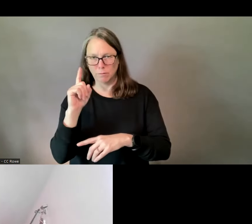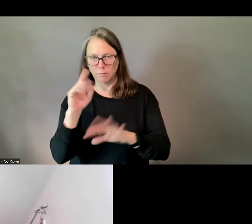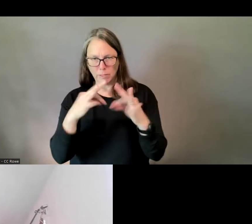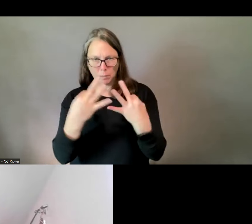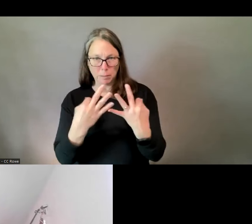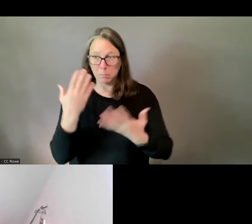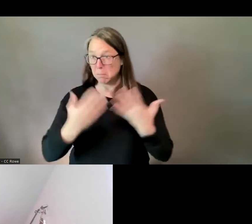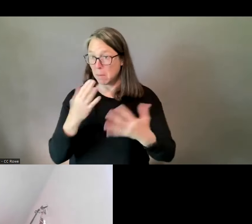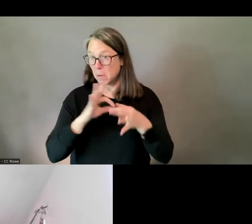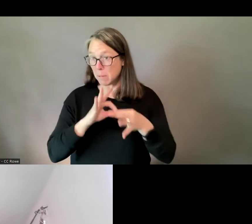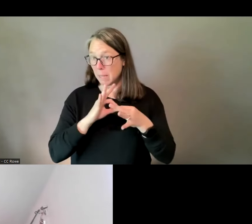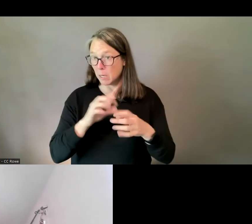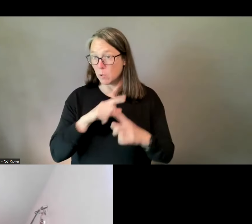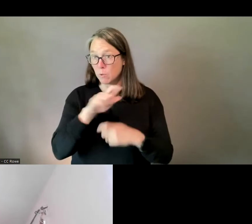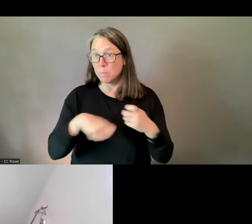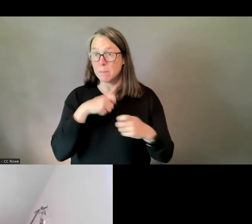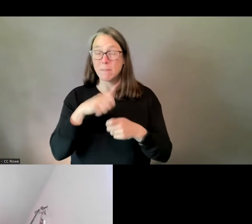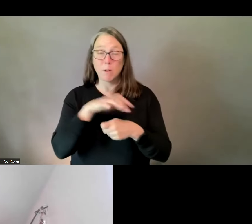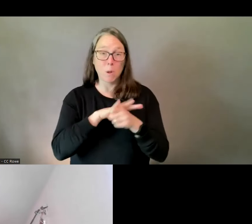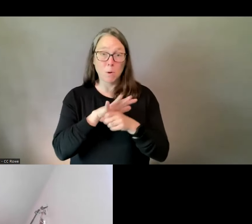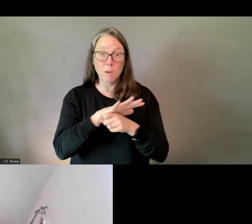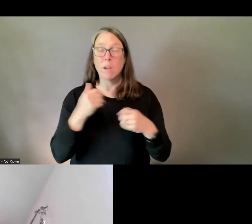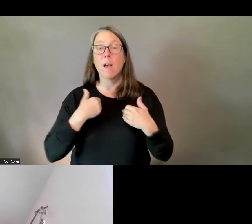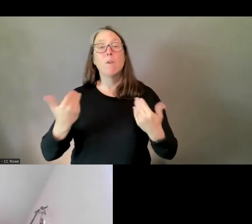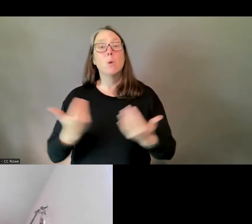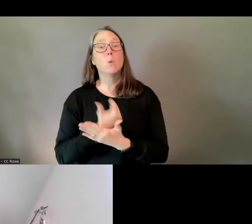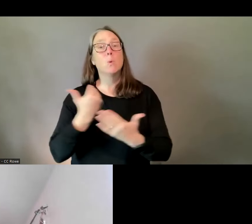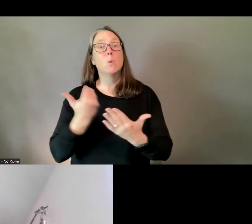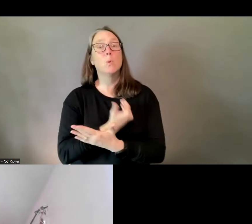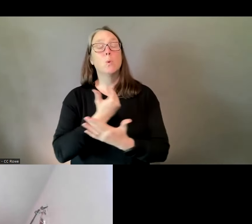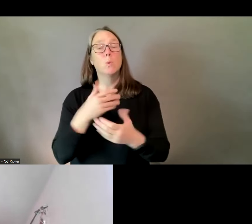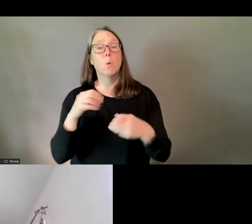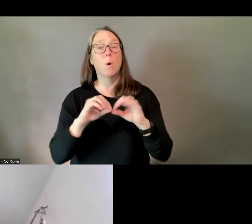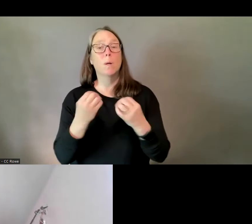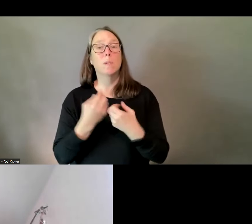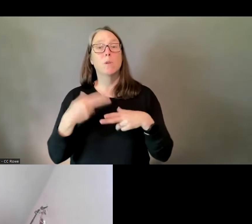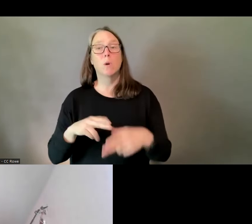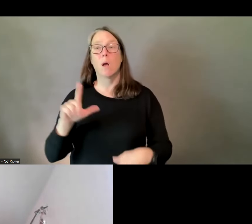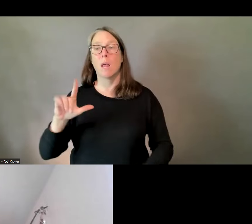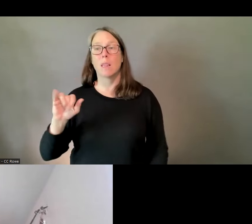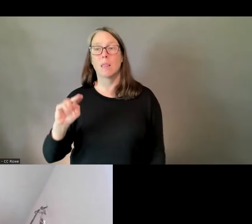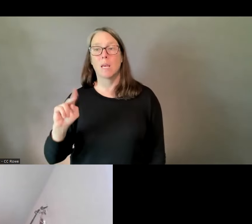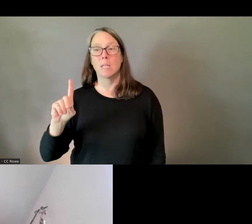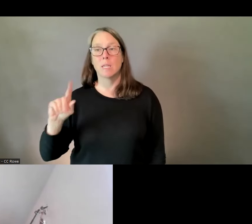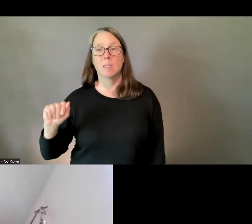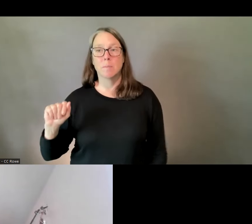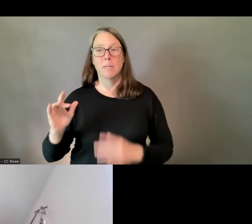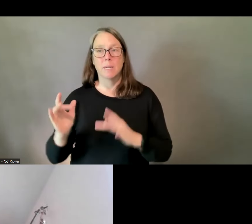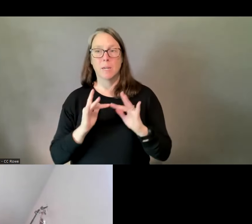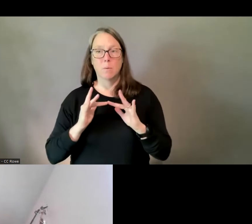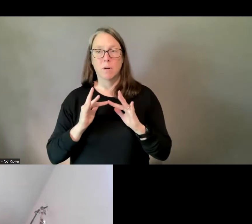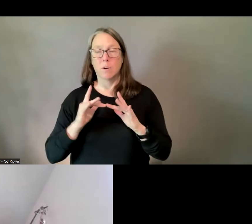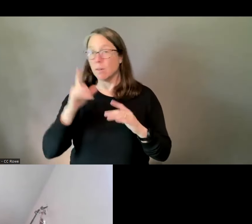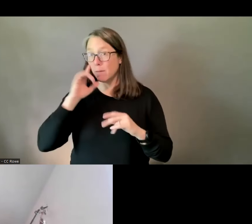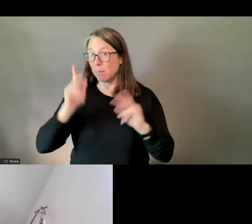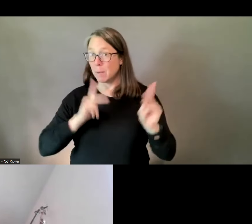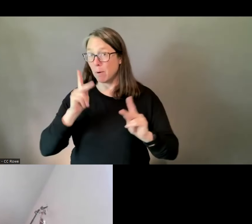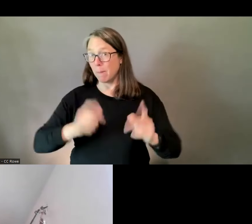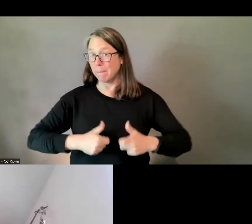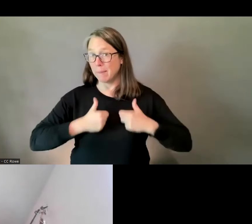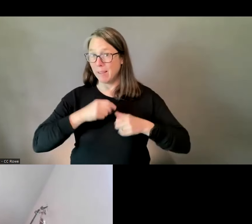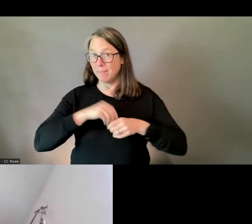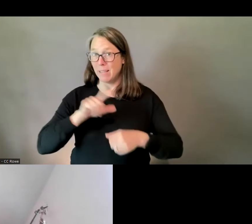So there's now a new organization, the Lynn Disability Network, for folks within the city of Lynn, that's really working